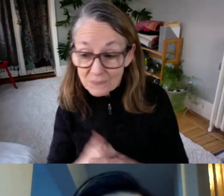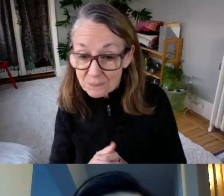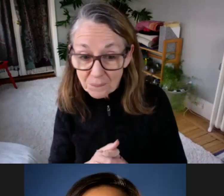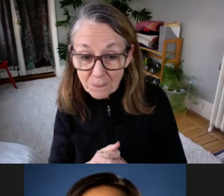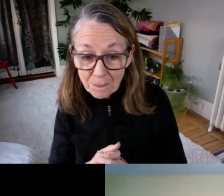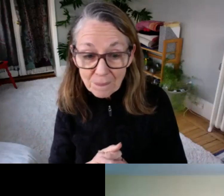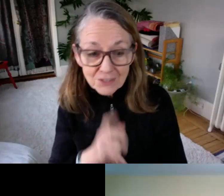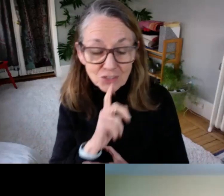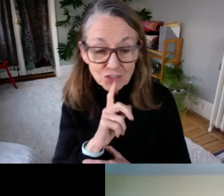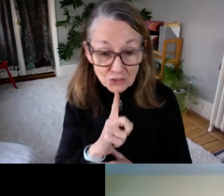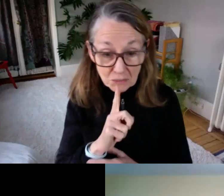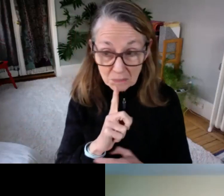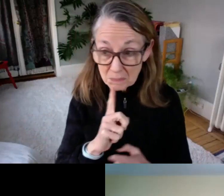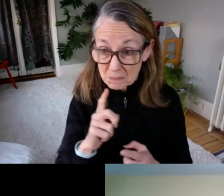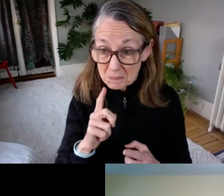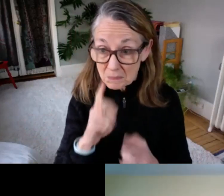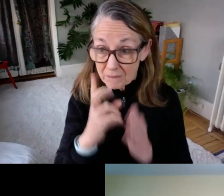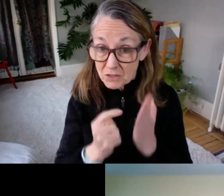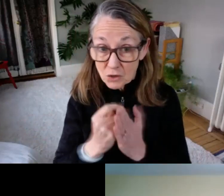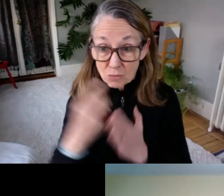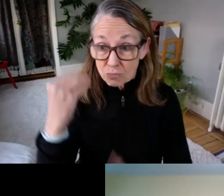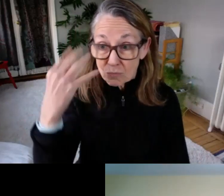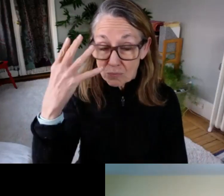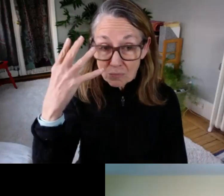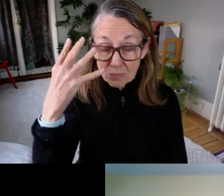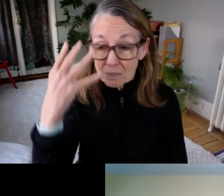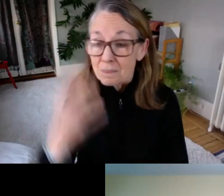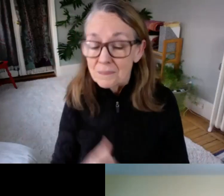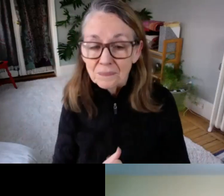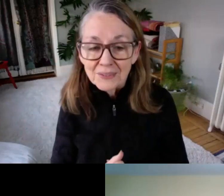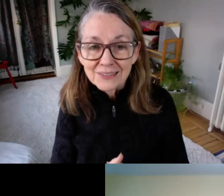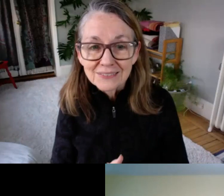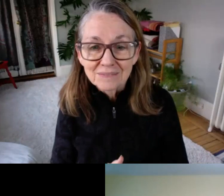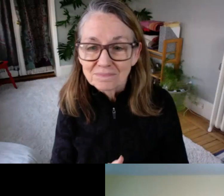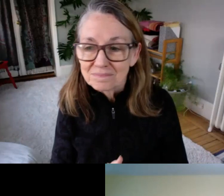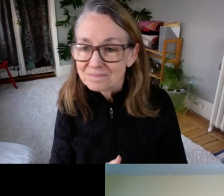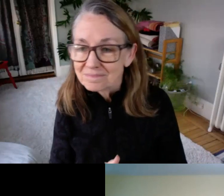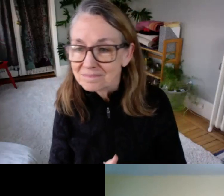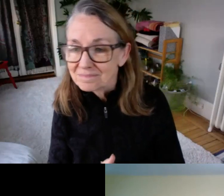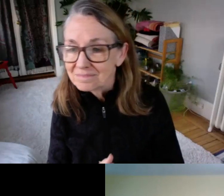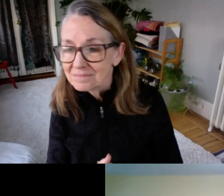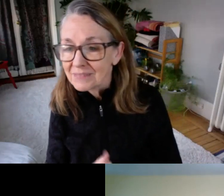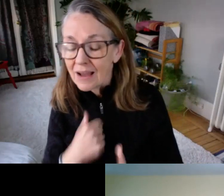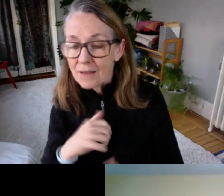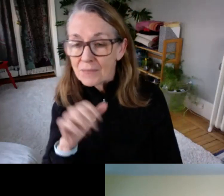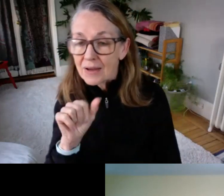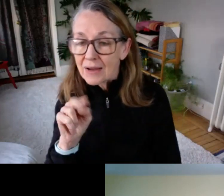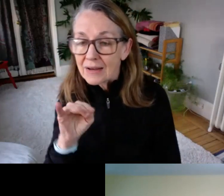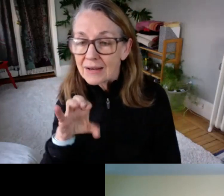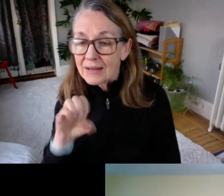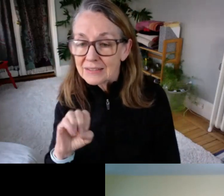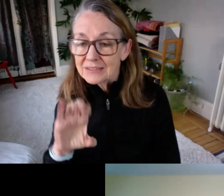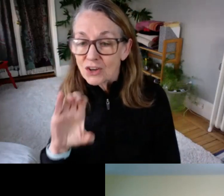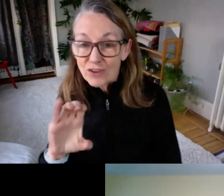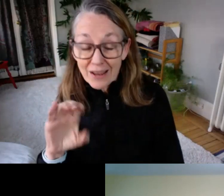Sure. Is it helpful to have the video on? Yeah, if you want to. Okay. Great. I'm Anise Correa Gable. I